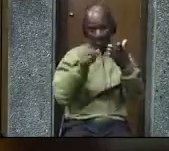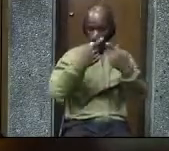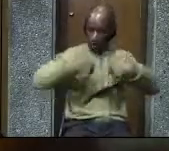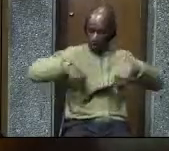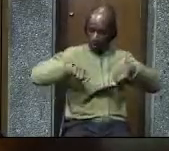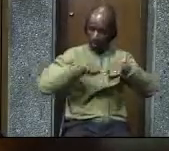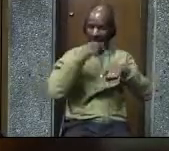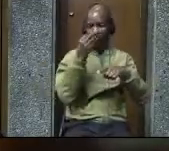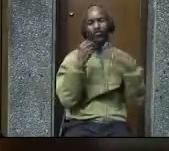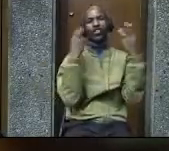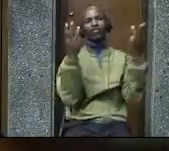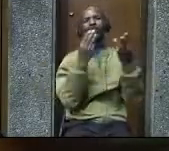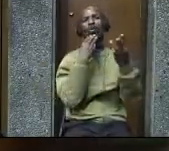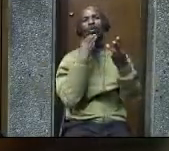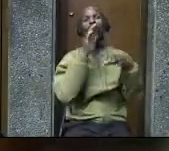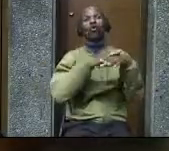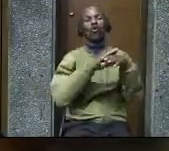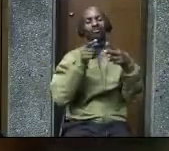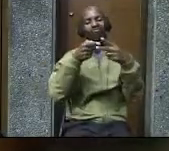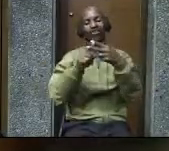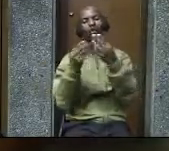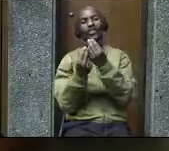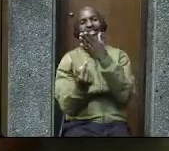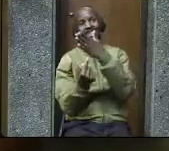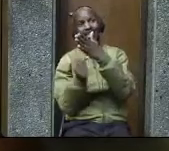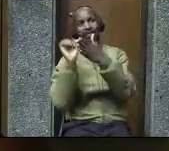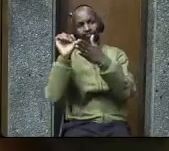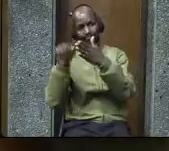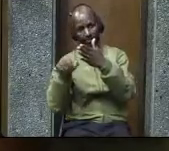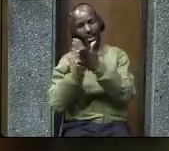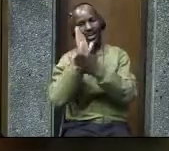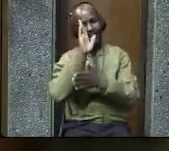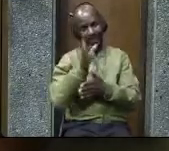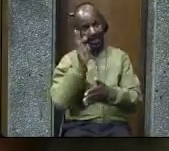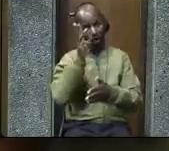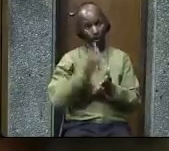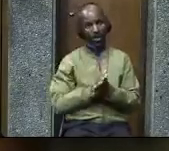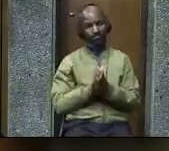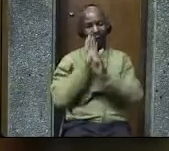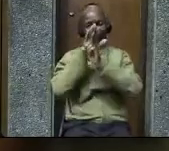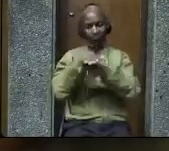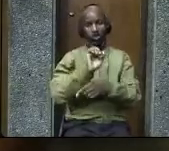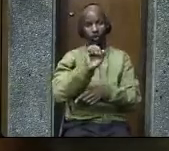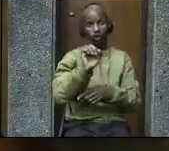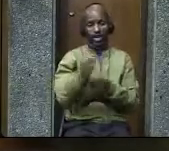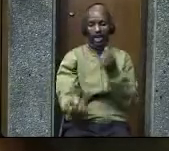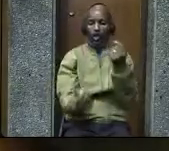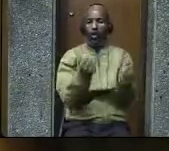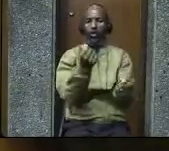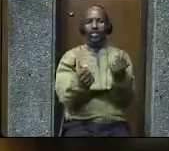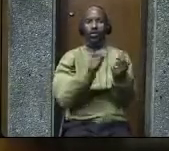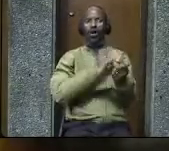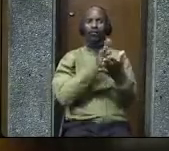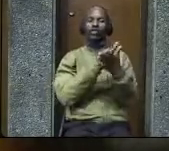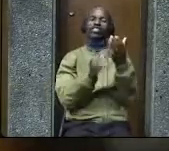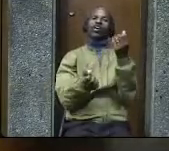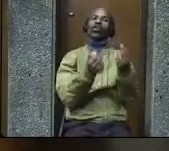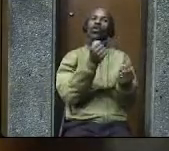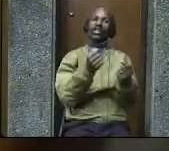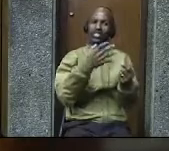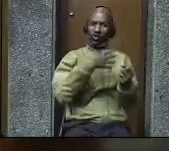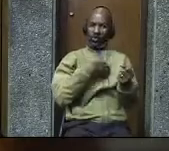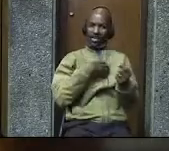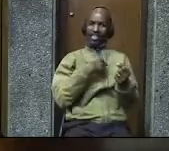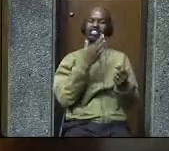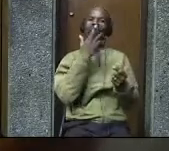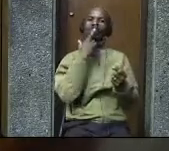will having people about so much equipped with technical and who's a defeater in court because of a court you are on its own is a